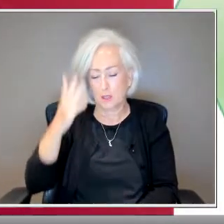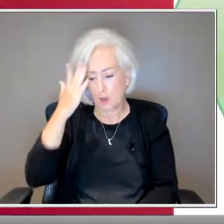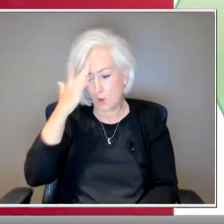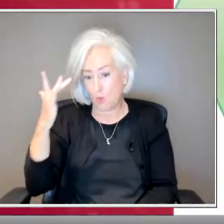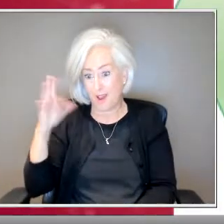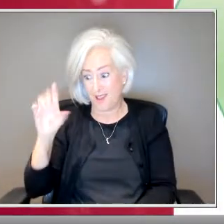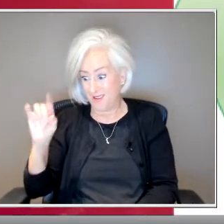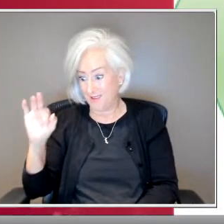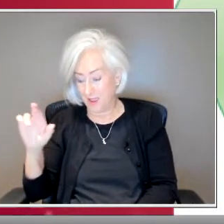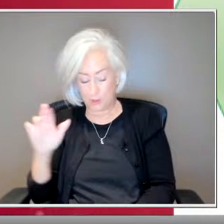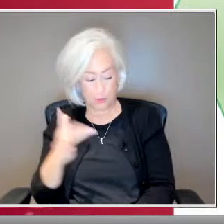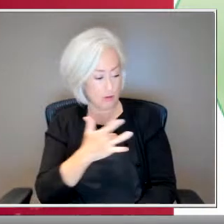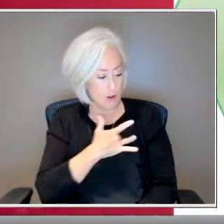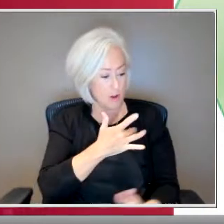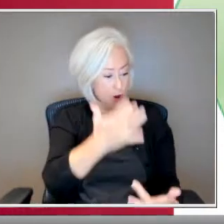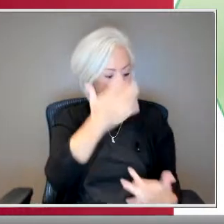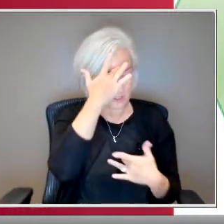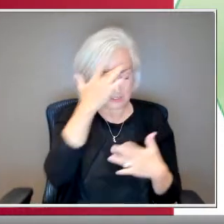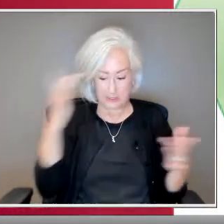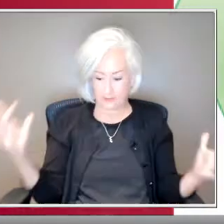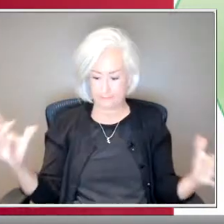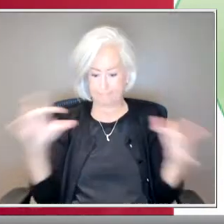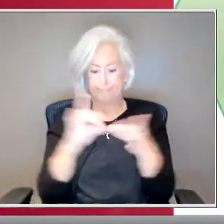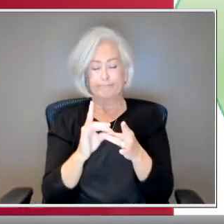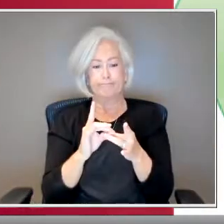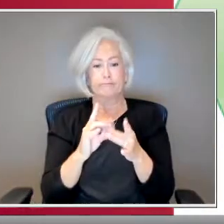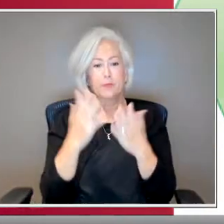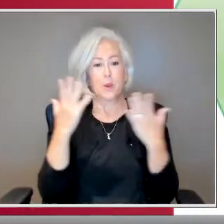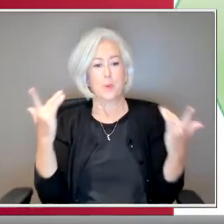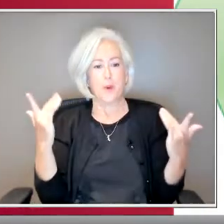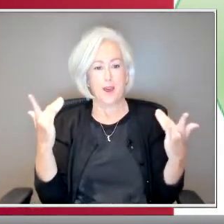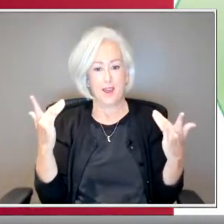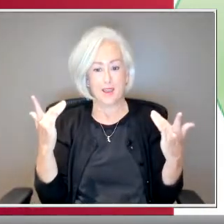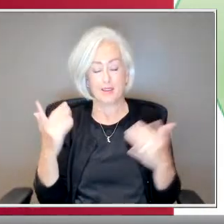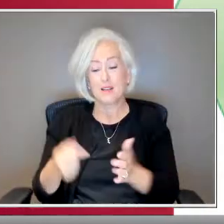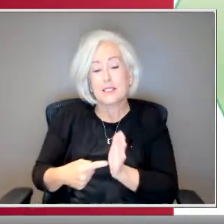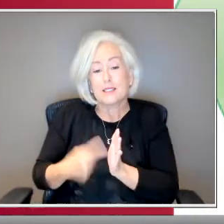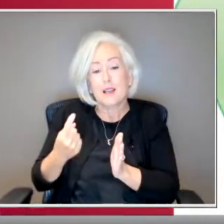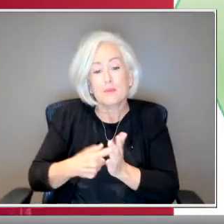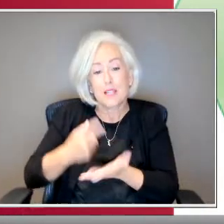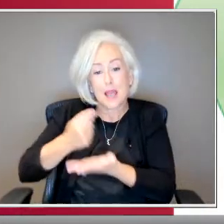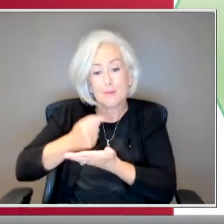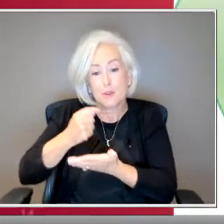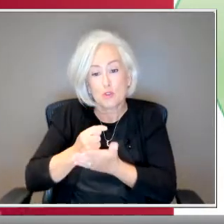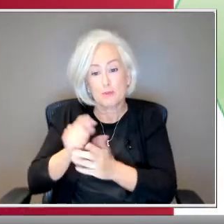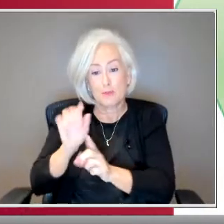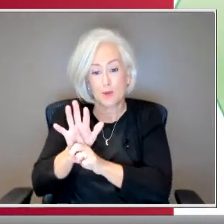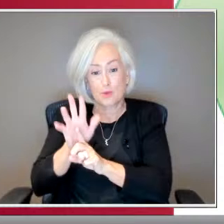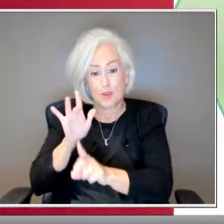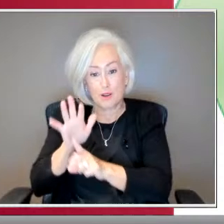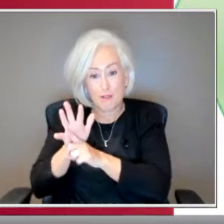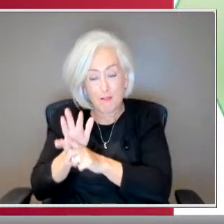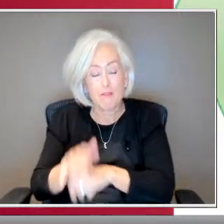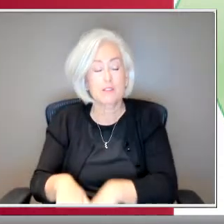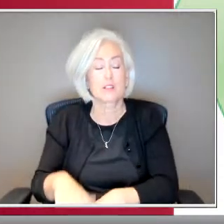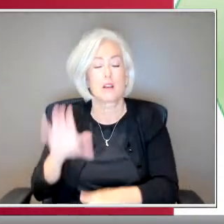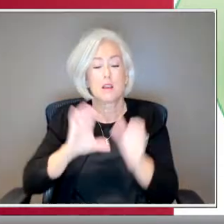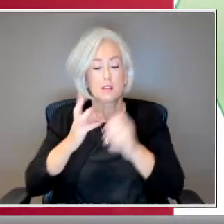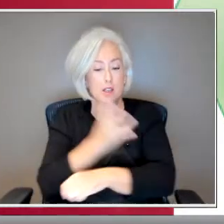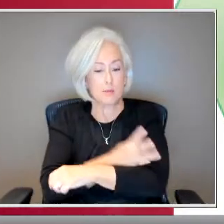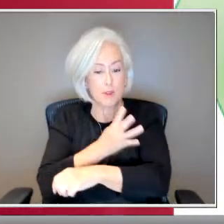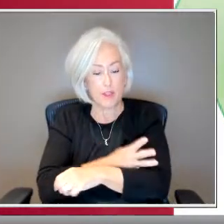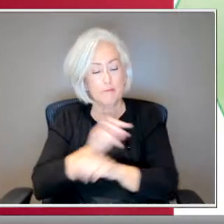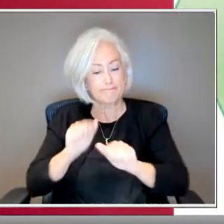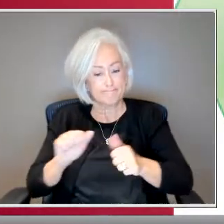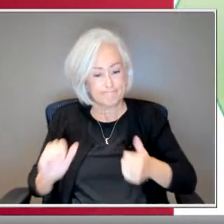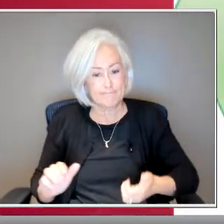treatment that saves your life from cancer, like chemotherapy or radiotherapy, can then later cause heart issues. And you can see here the